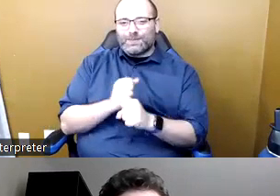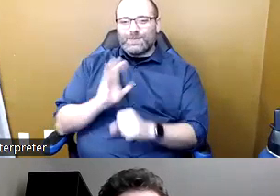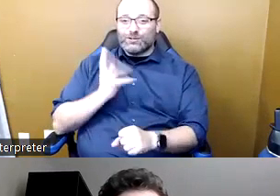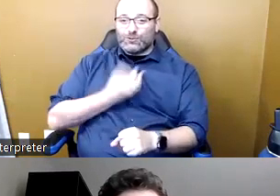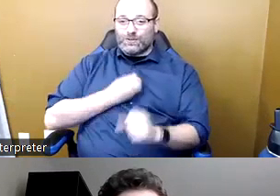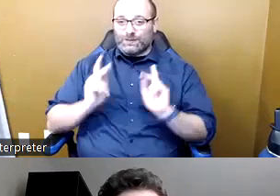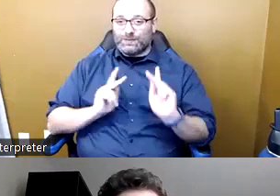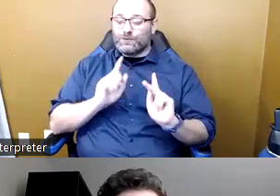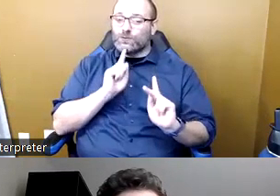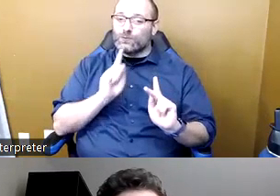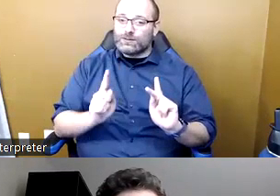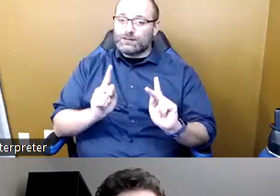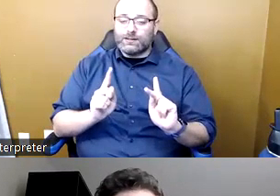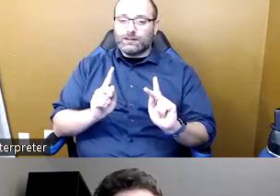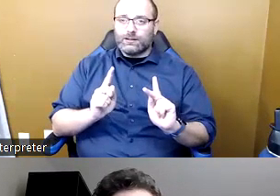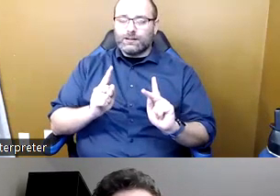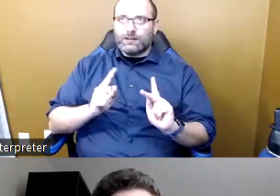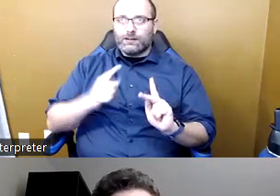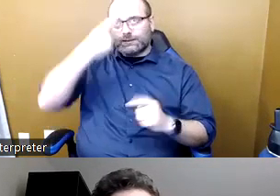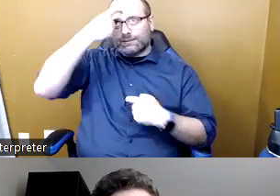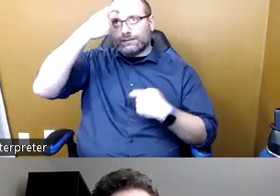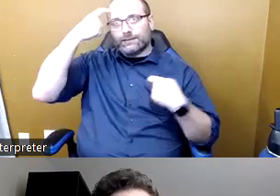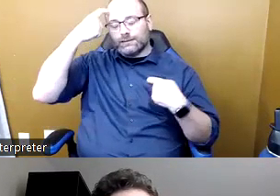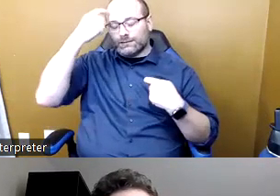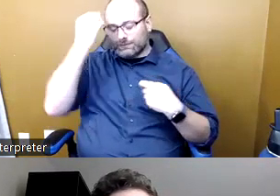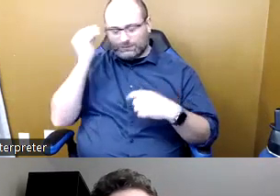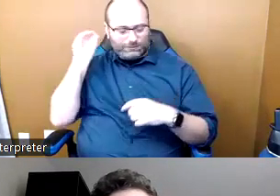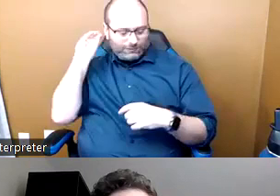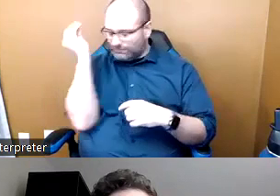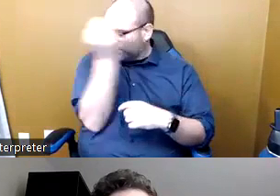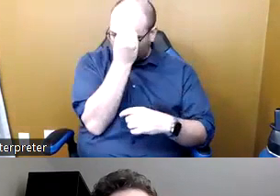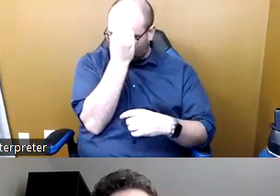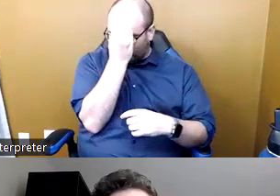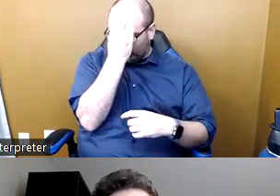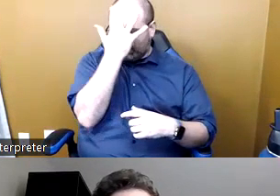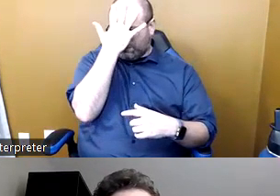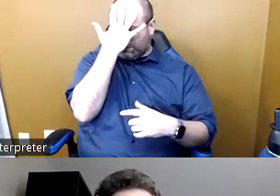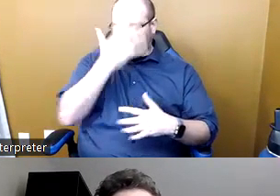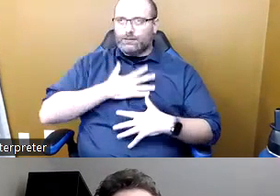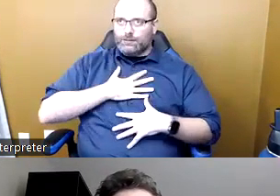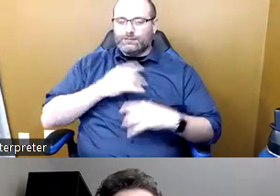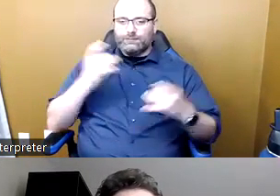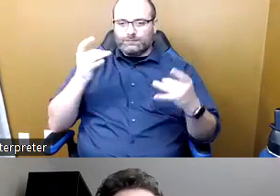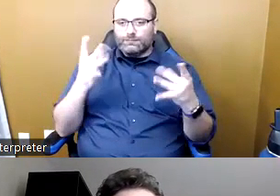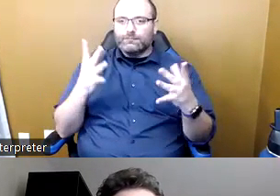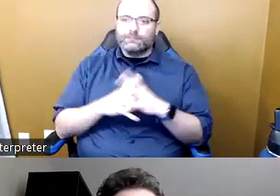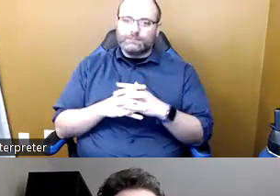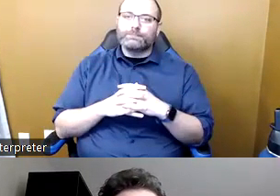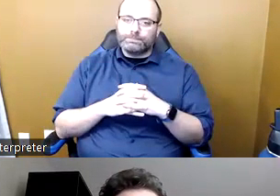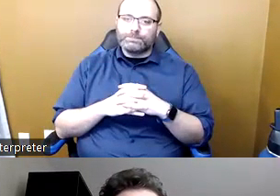folks, relive some of the most traumatic places that can be in their memory, and,